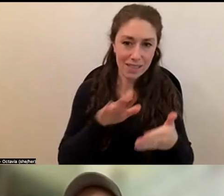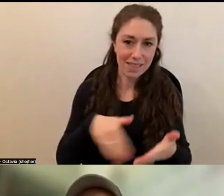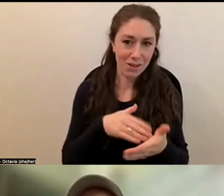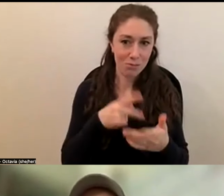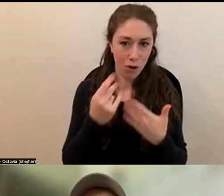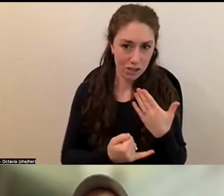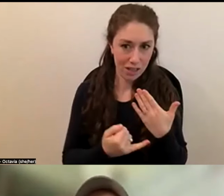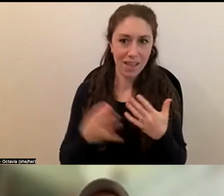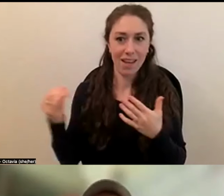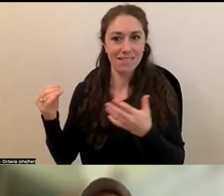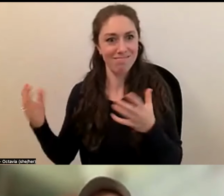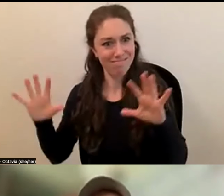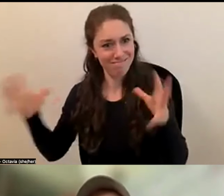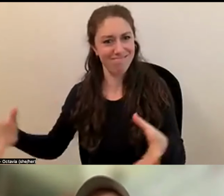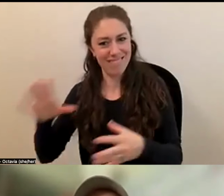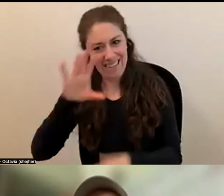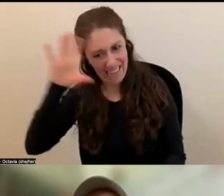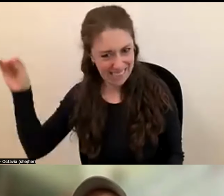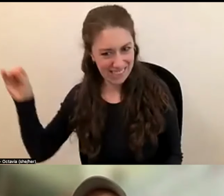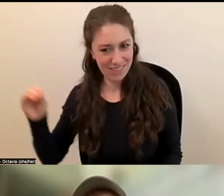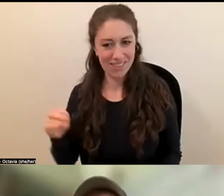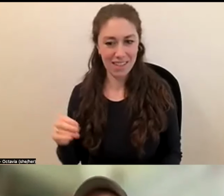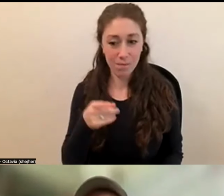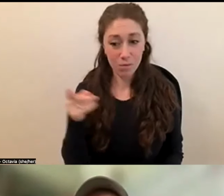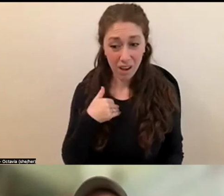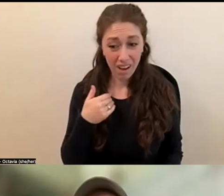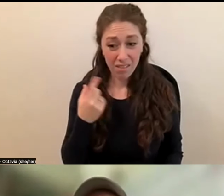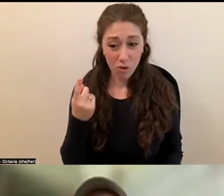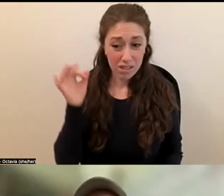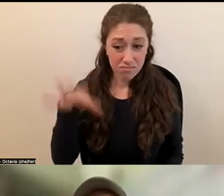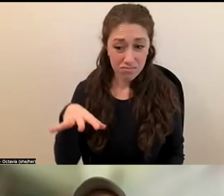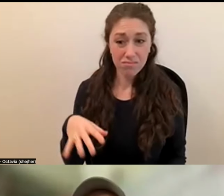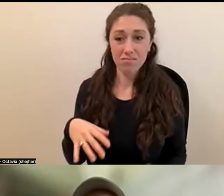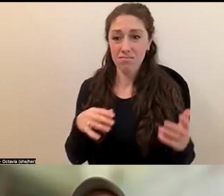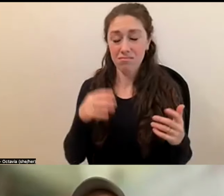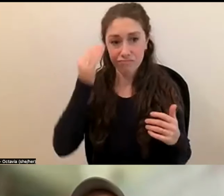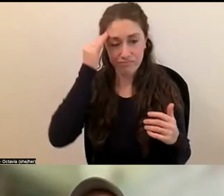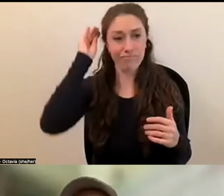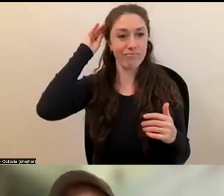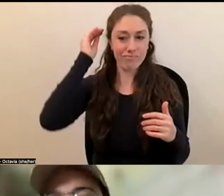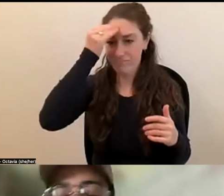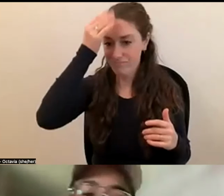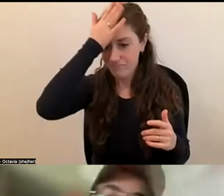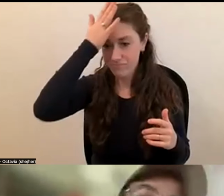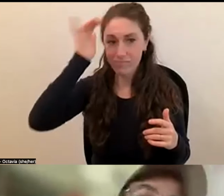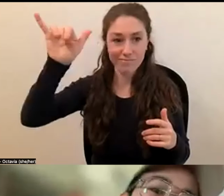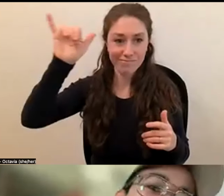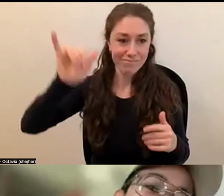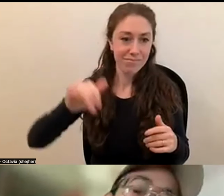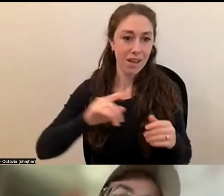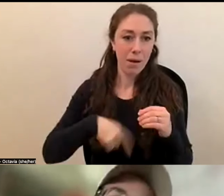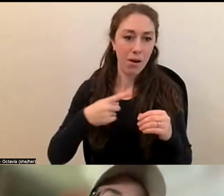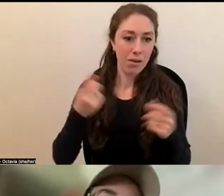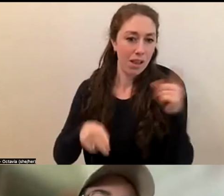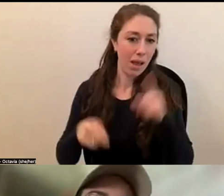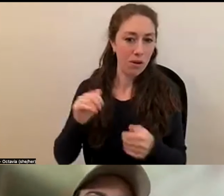and institutions. And do you all have one or two tips or lessons learned or thoughts about collaborating with larger